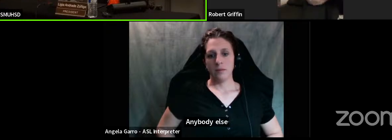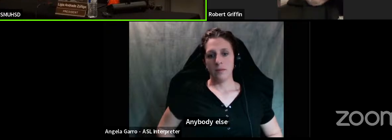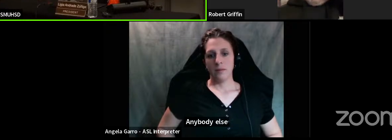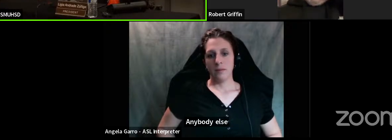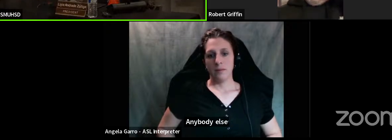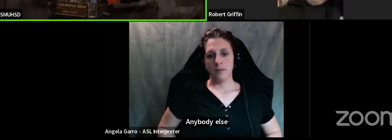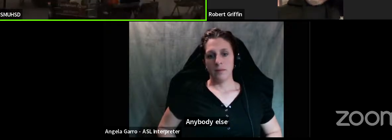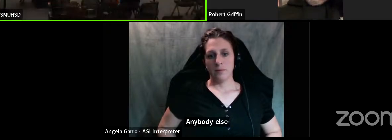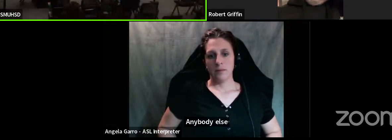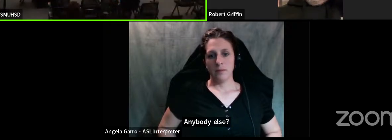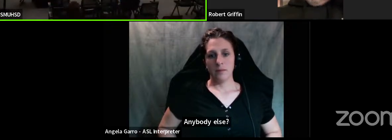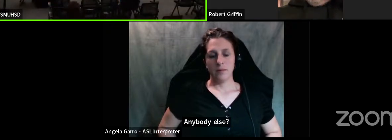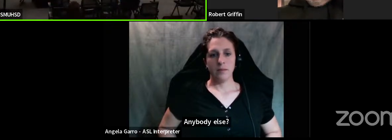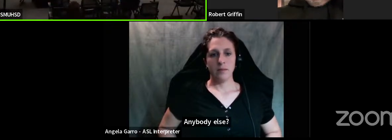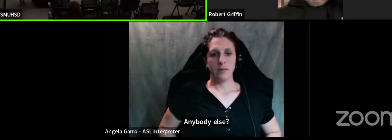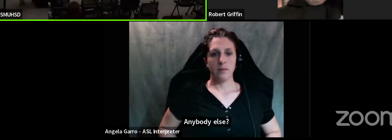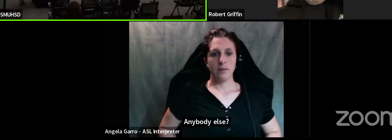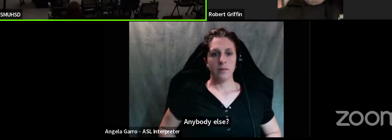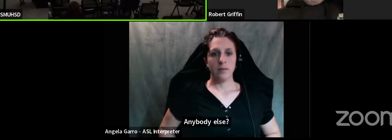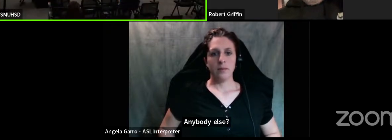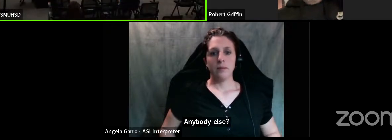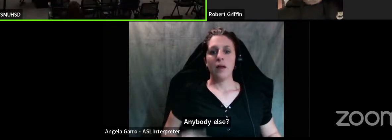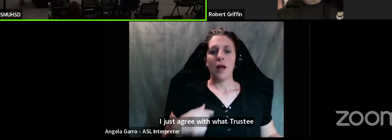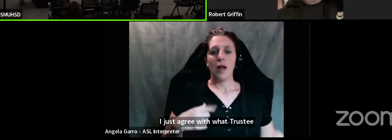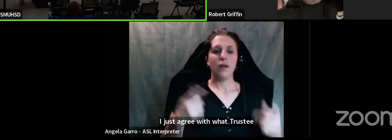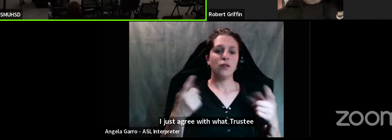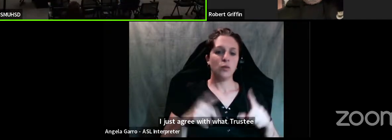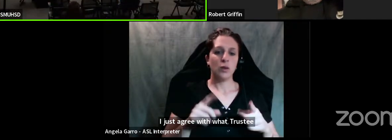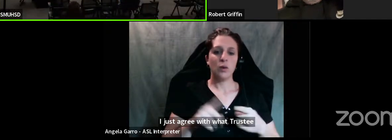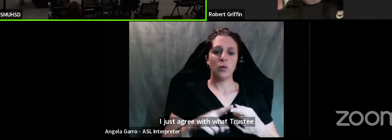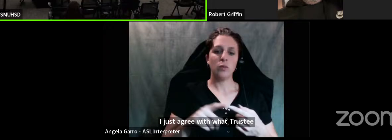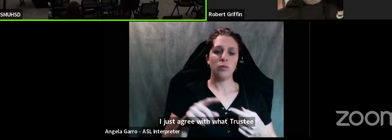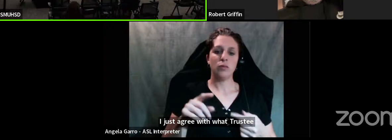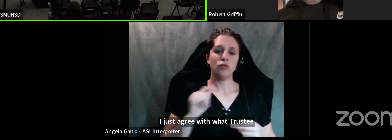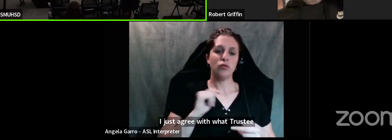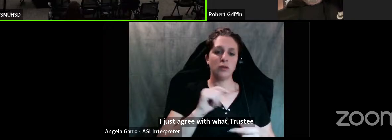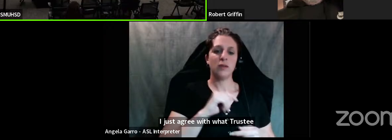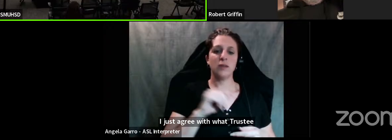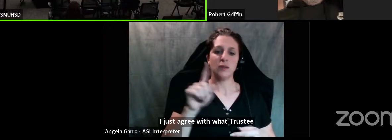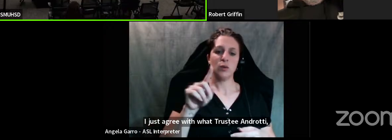I just agree with what Trustee Andrade Zuniga said, that